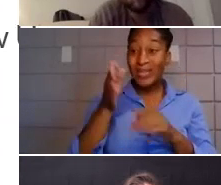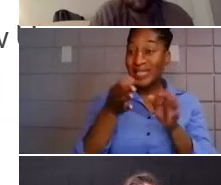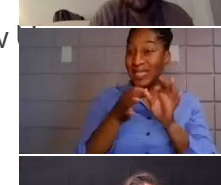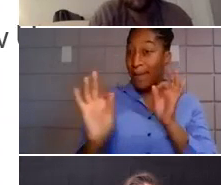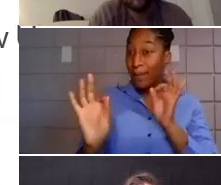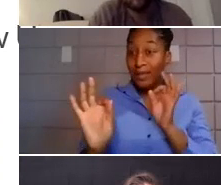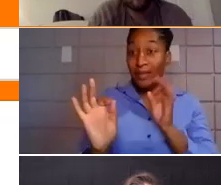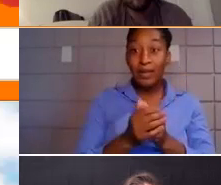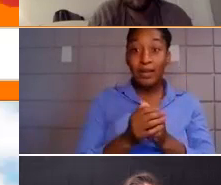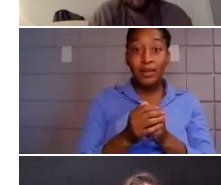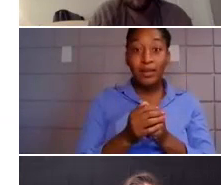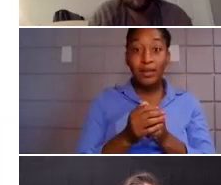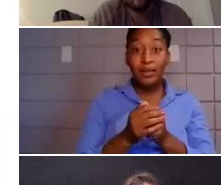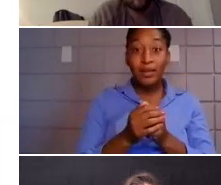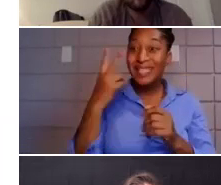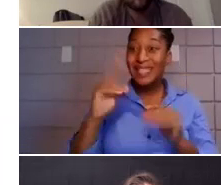see the solution.